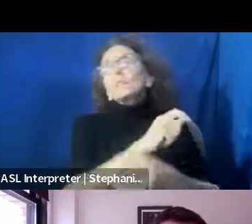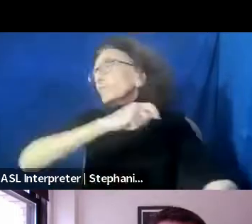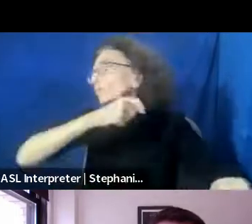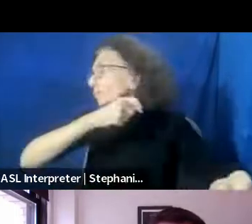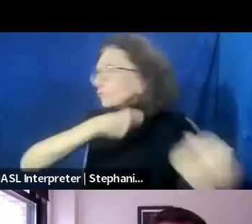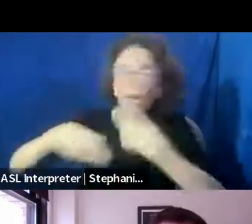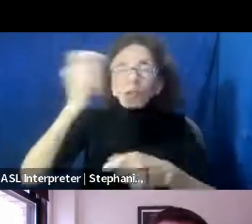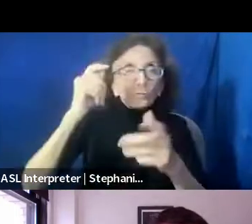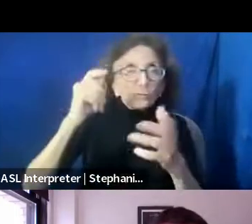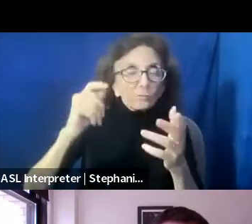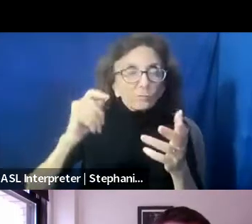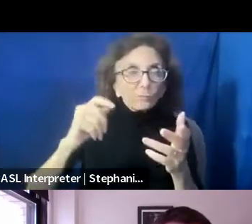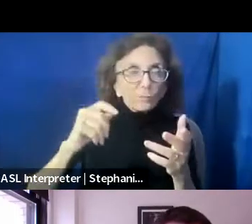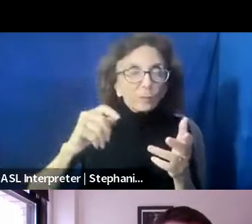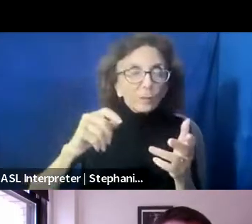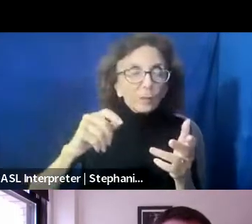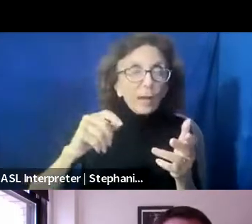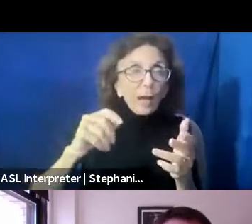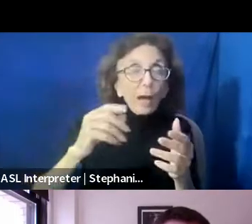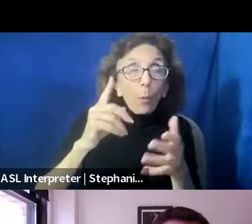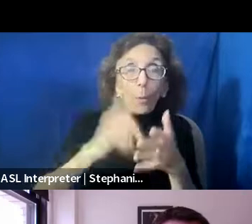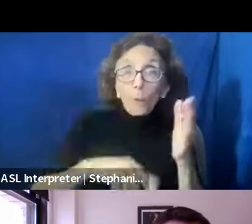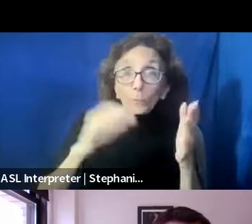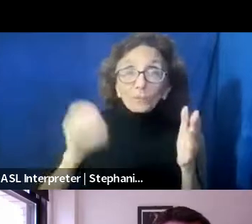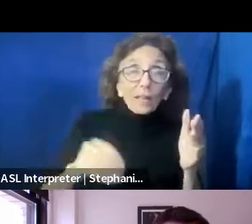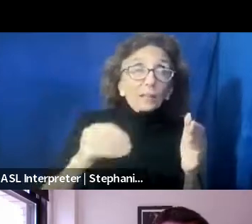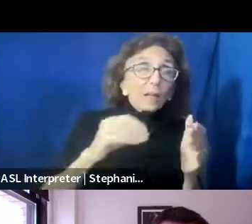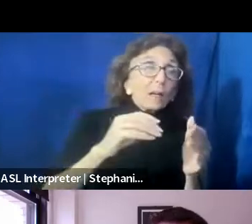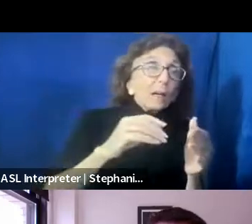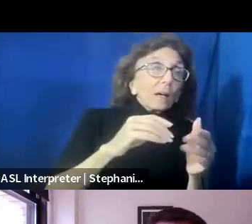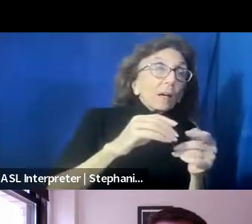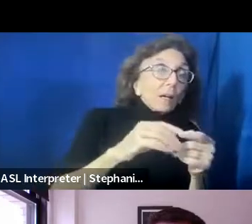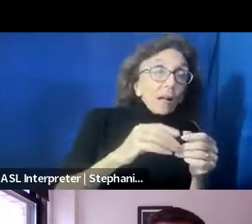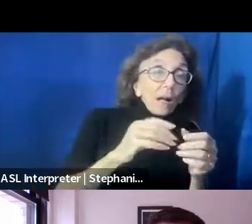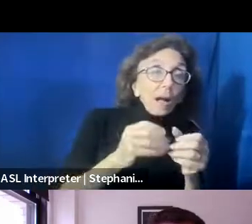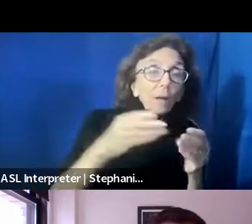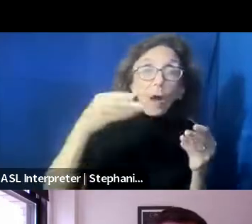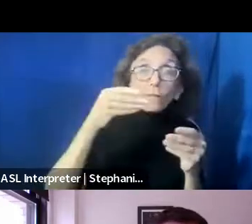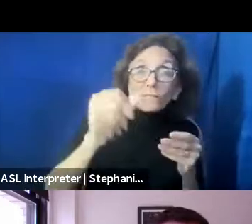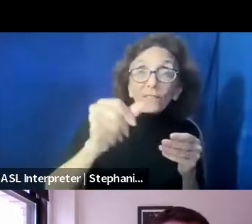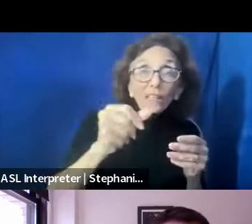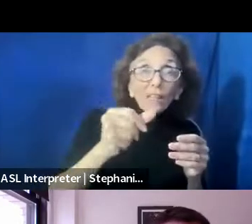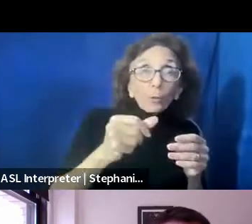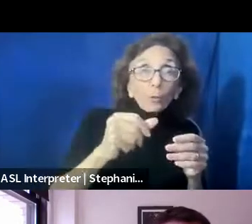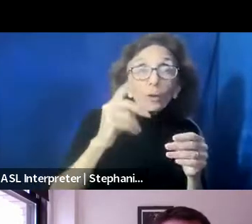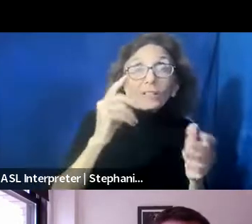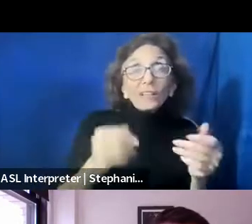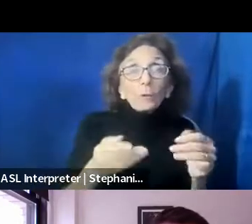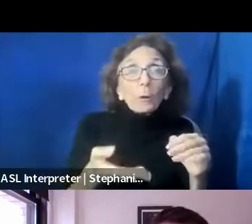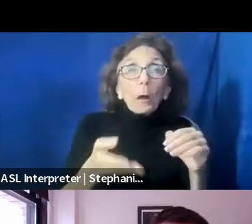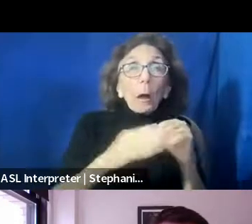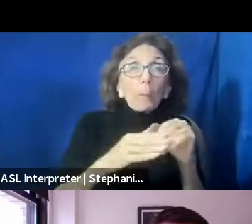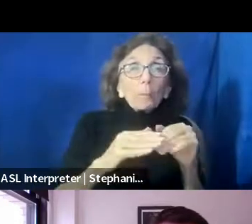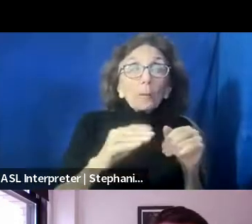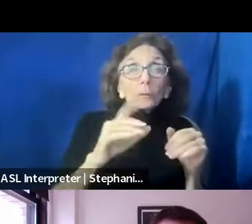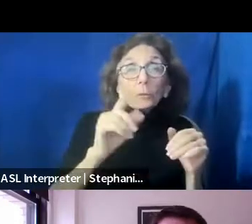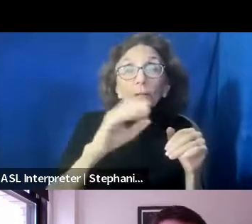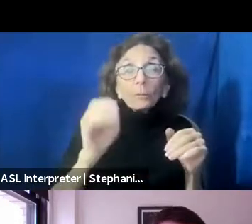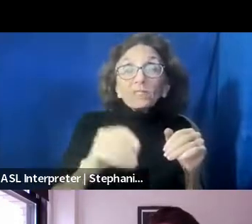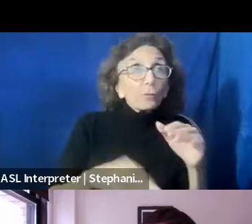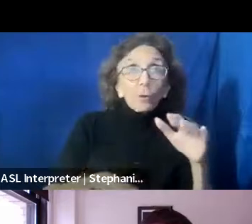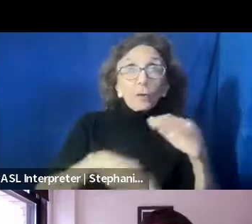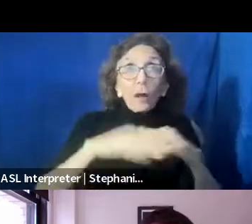between 20 and 100% jump in fees for artists across the